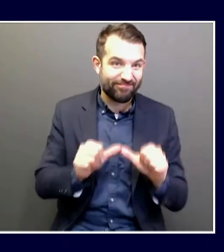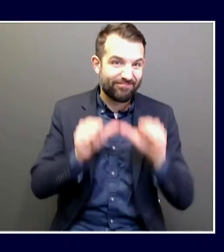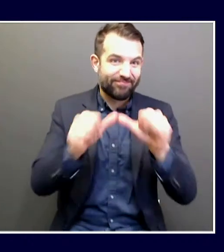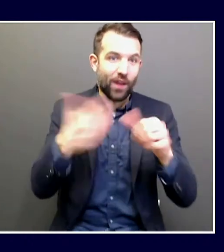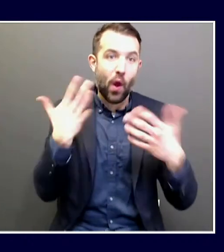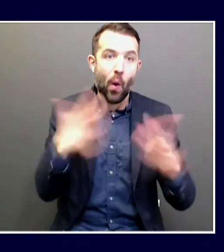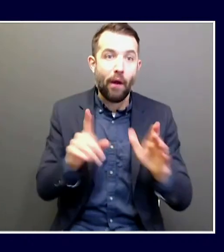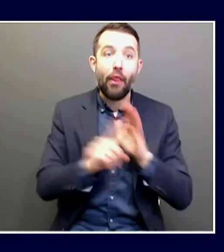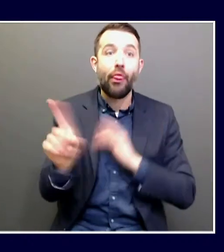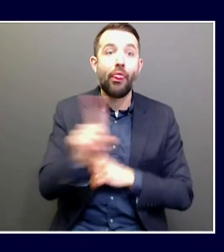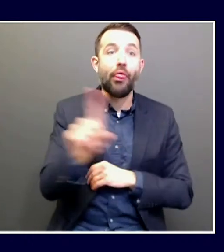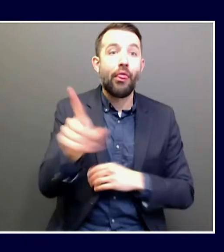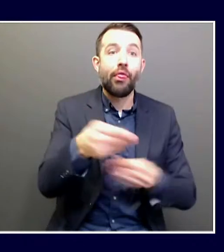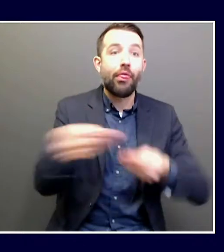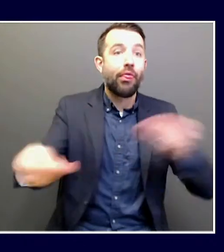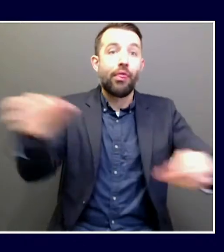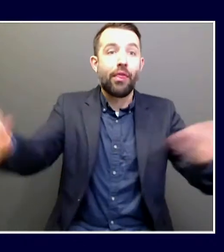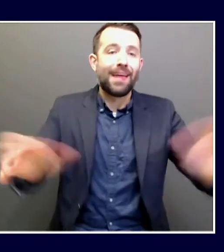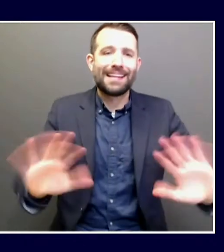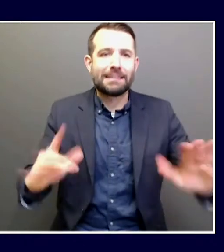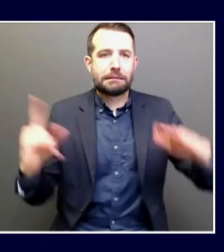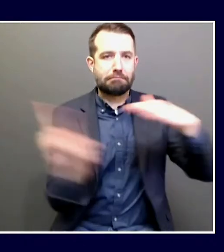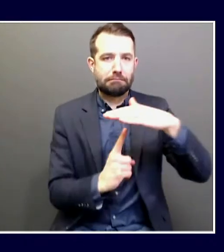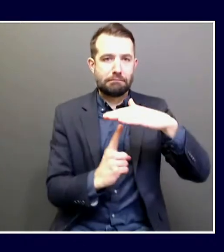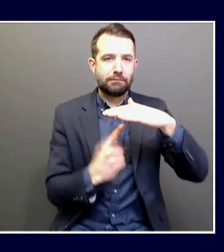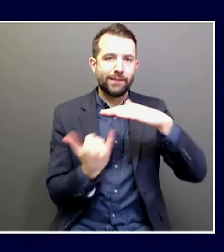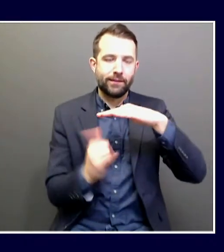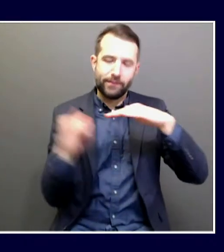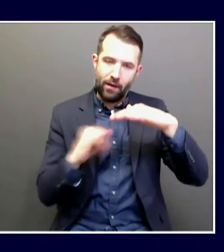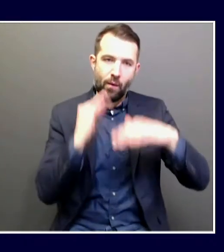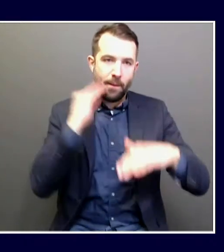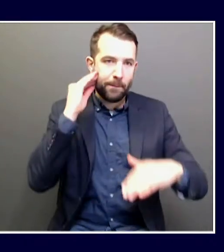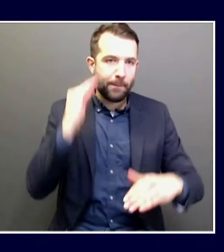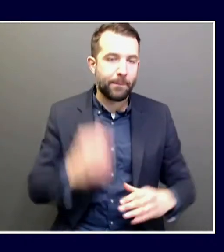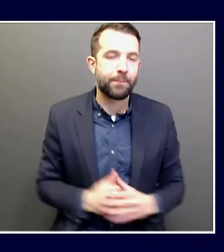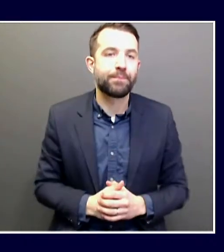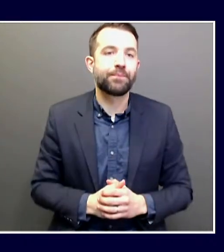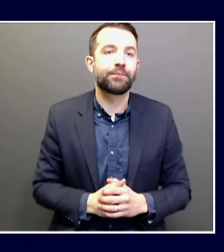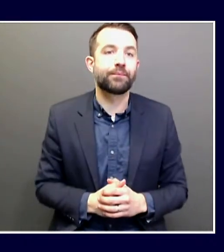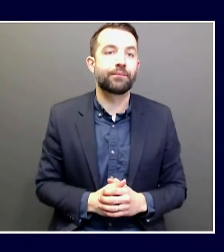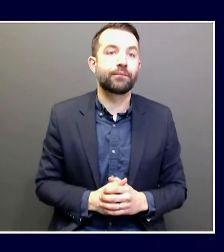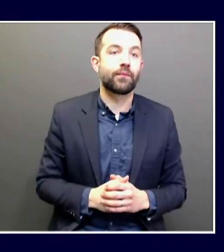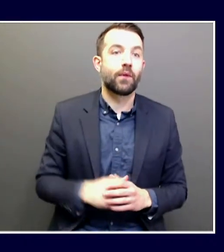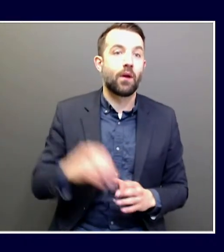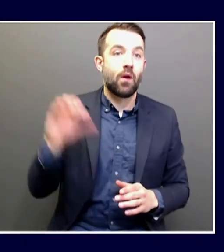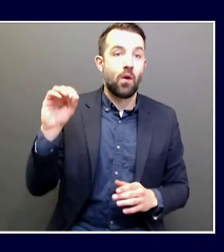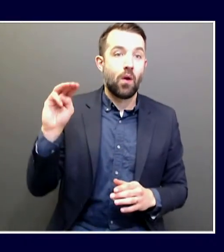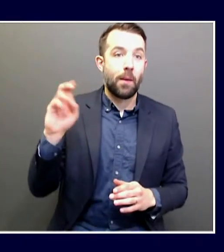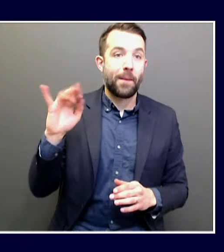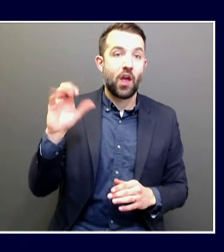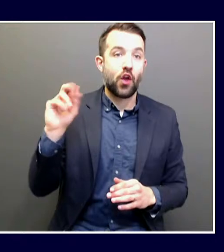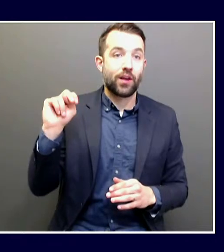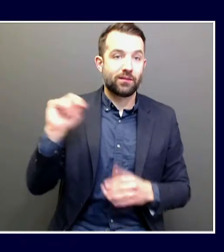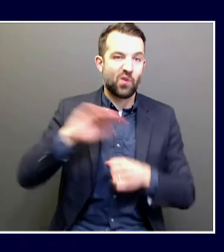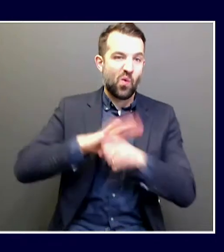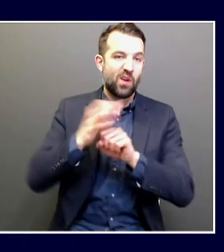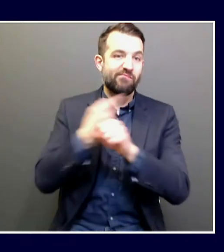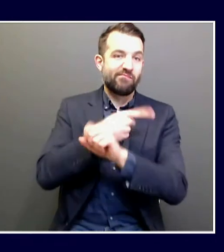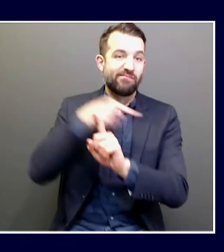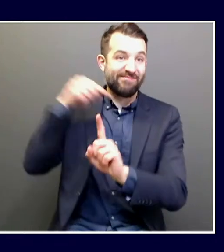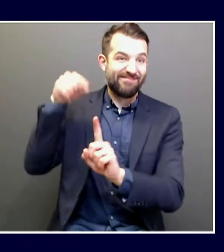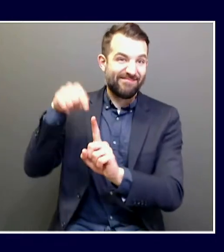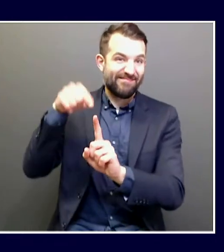other metrics than the case count is Omicron itself. Given that for many people it's milder,